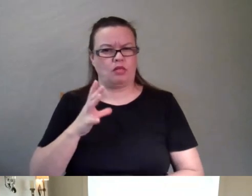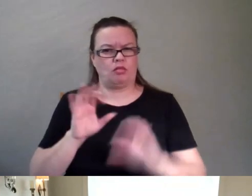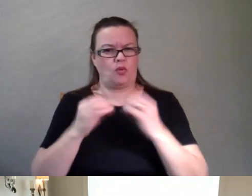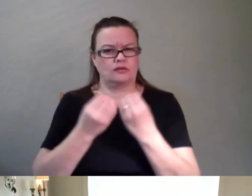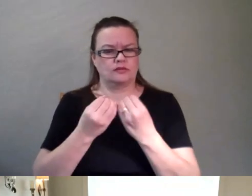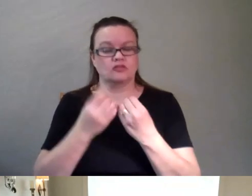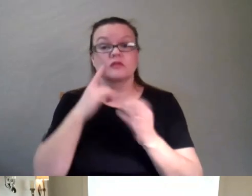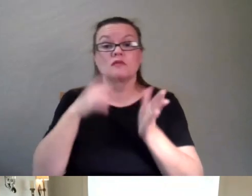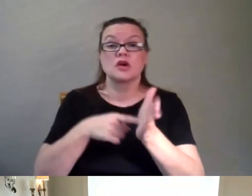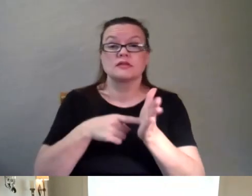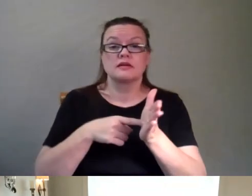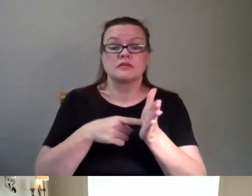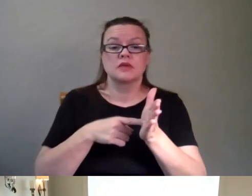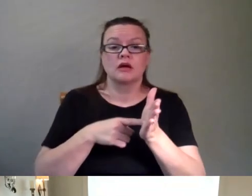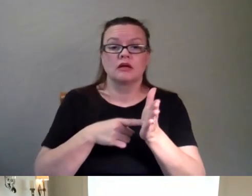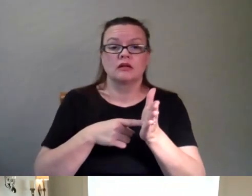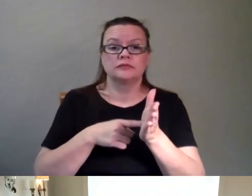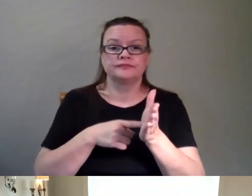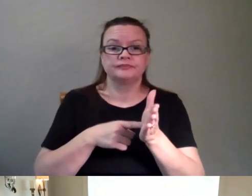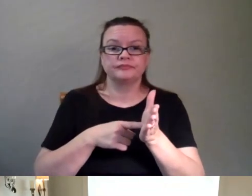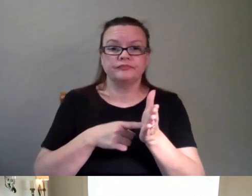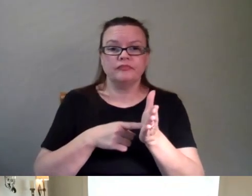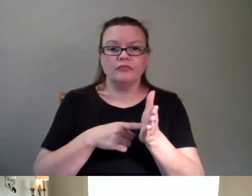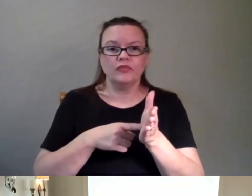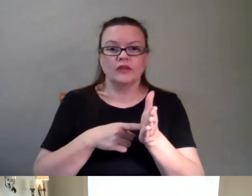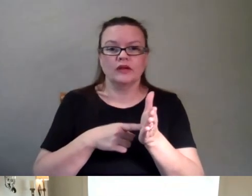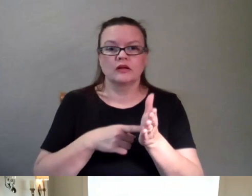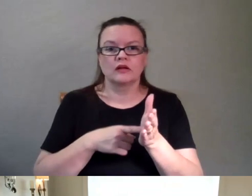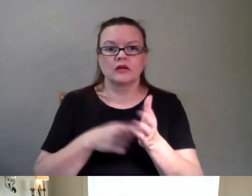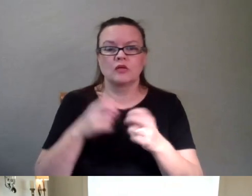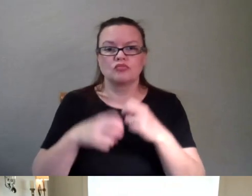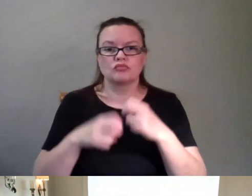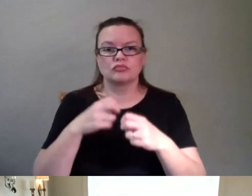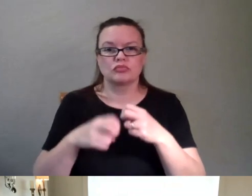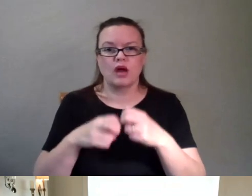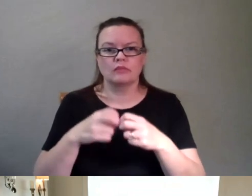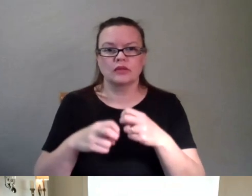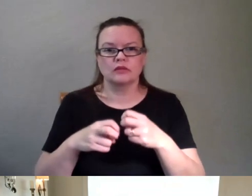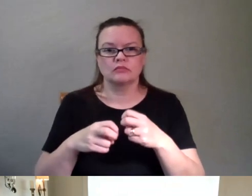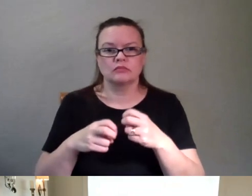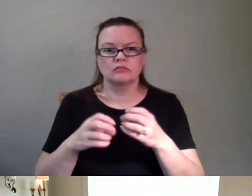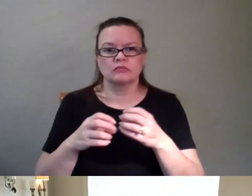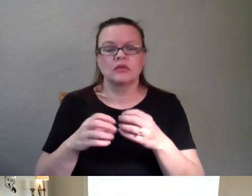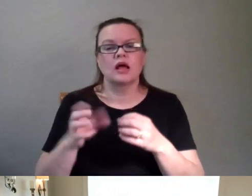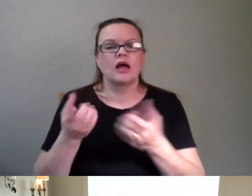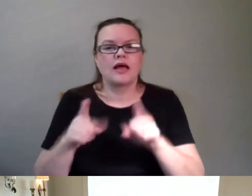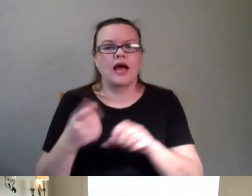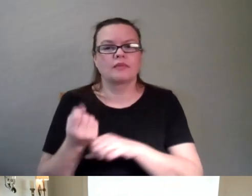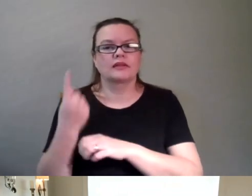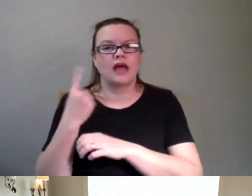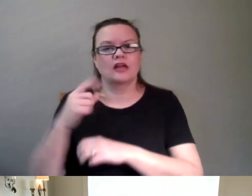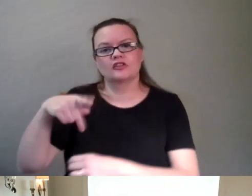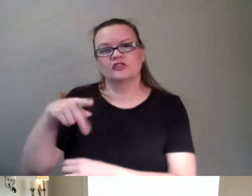had the two leaders of the Problem Solvers Caucus dialogue for us, I think about a year ago, right?